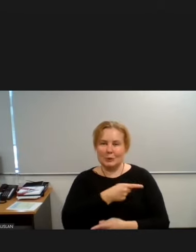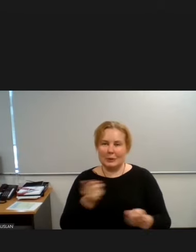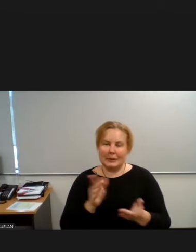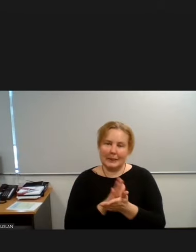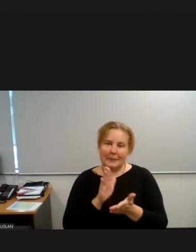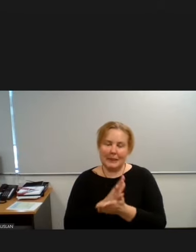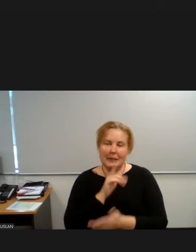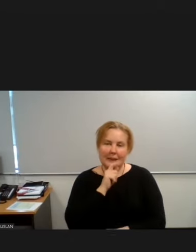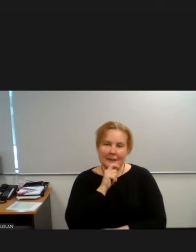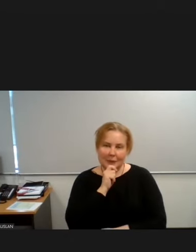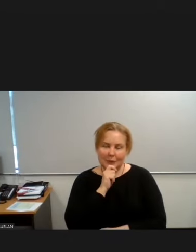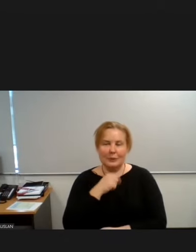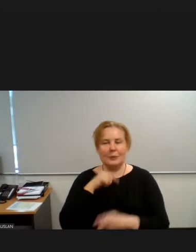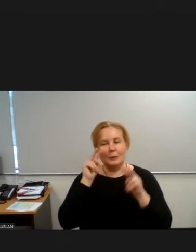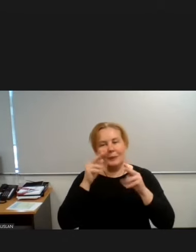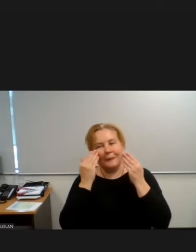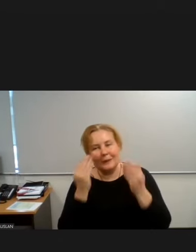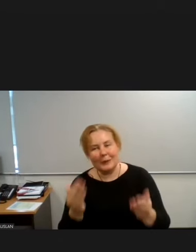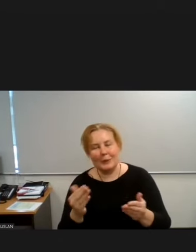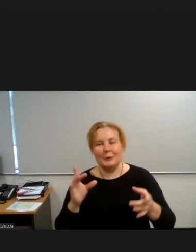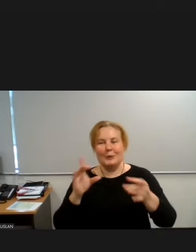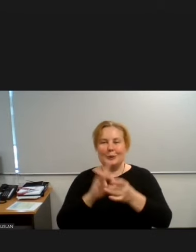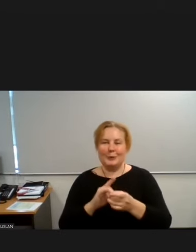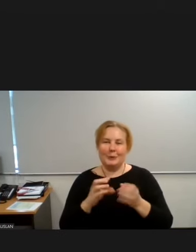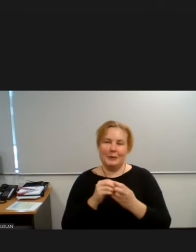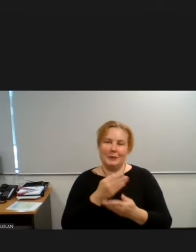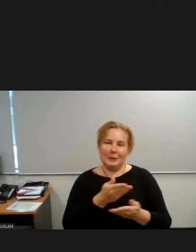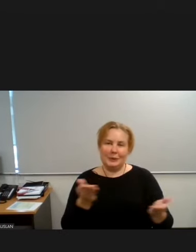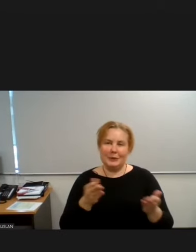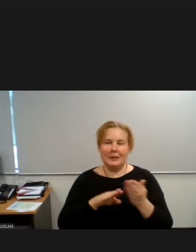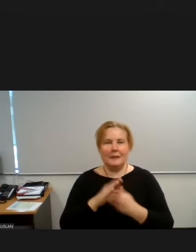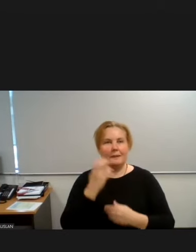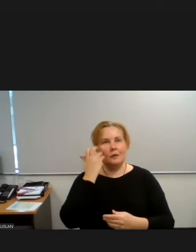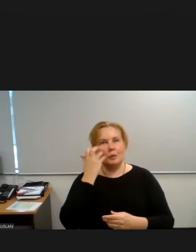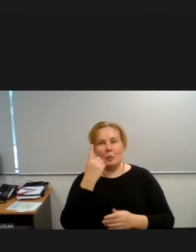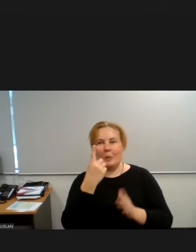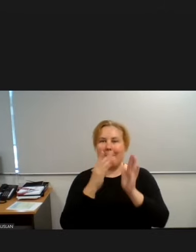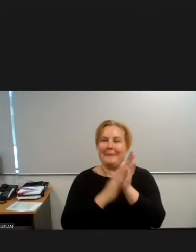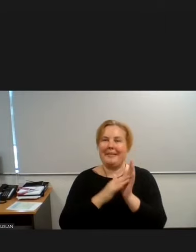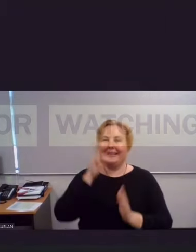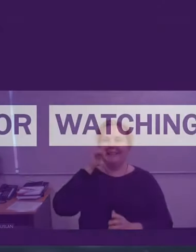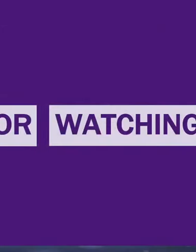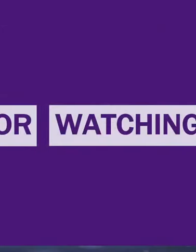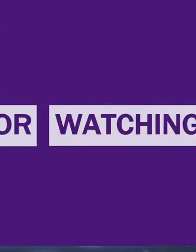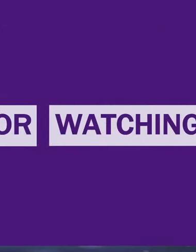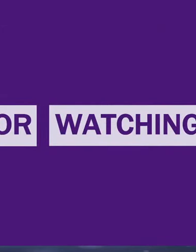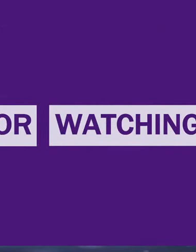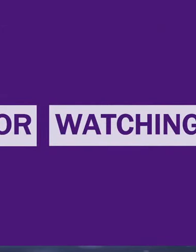look forward to joining with you at a future webinar in another month's time. Thank you very much.